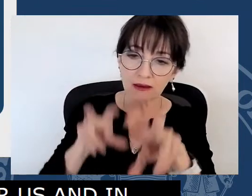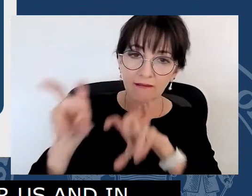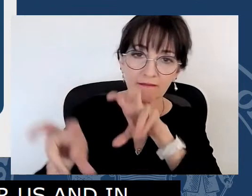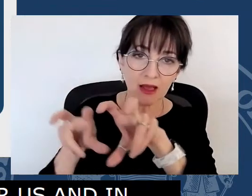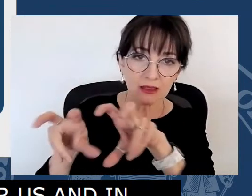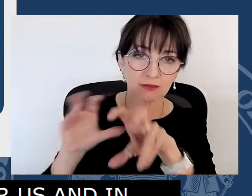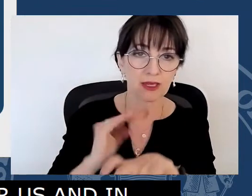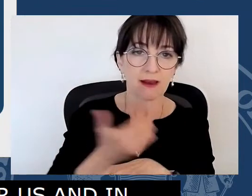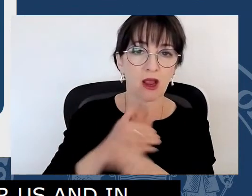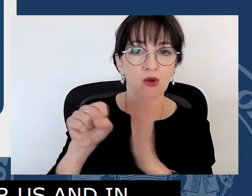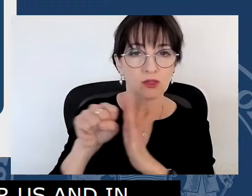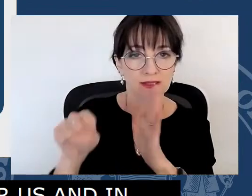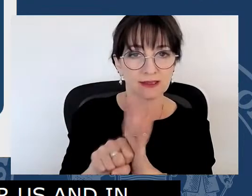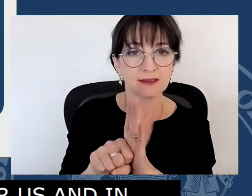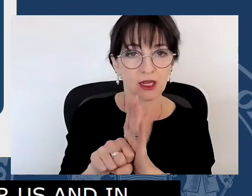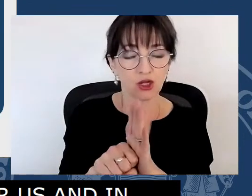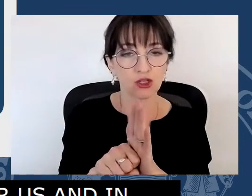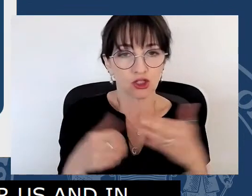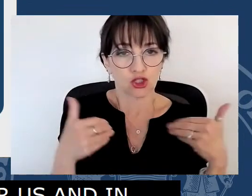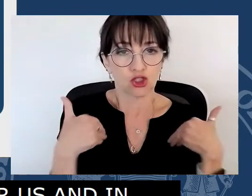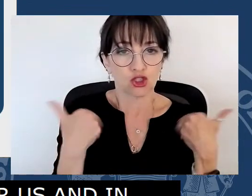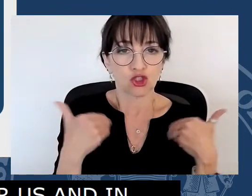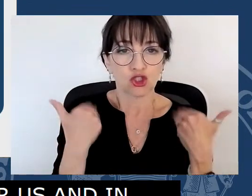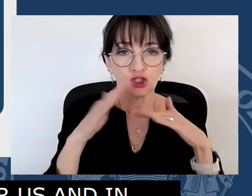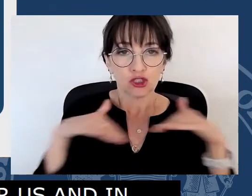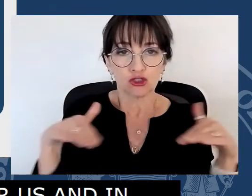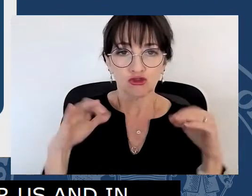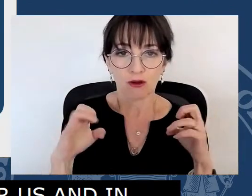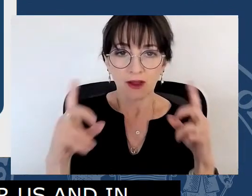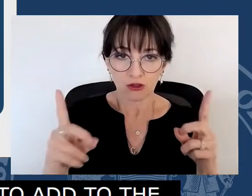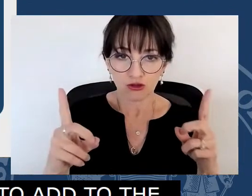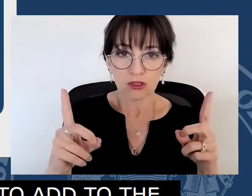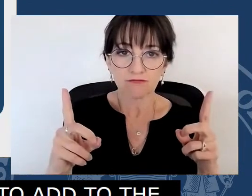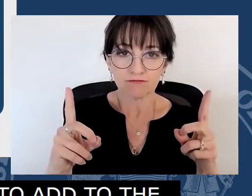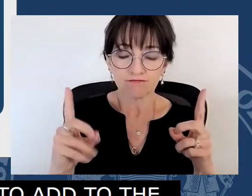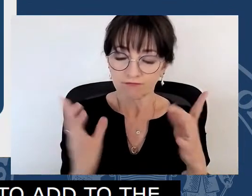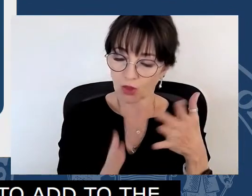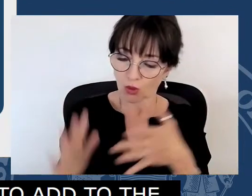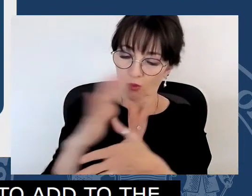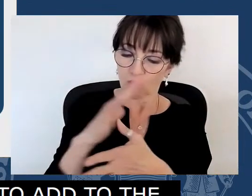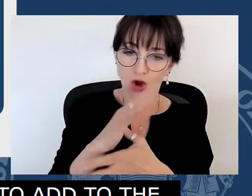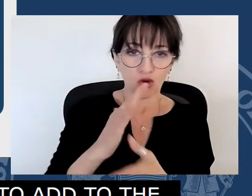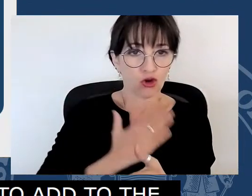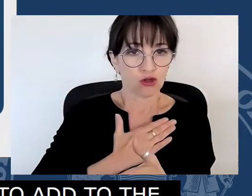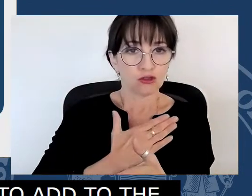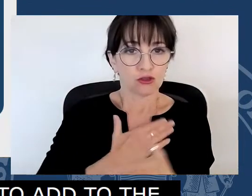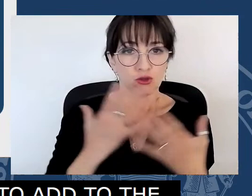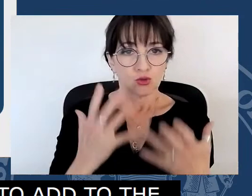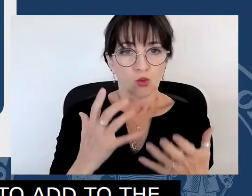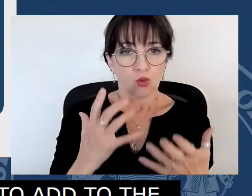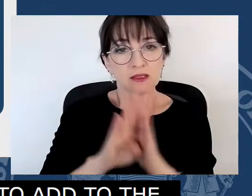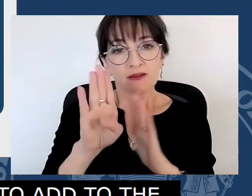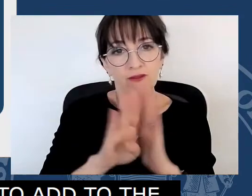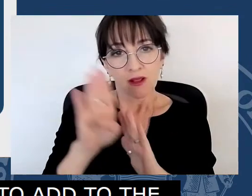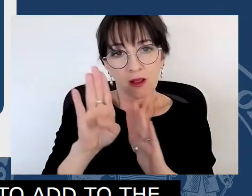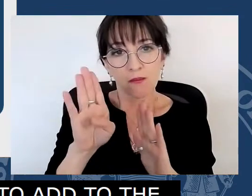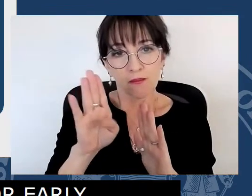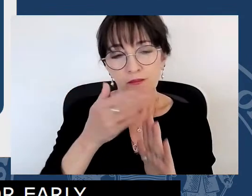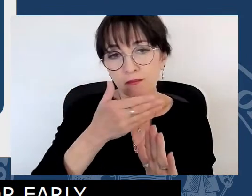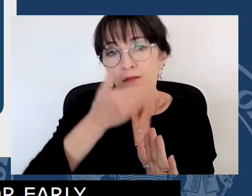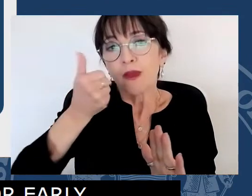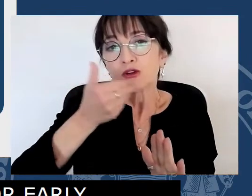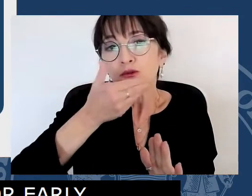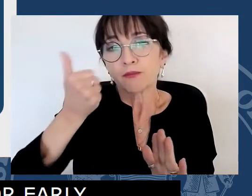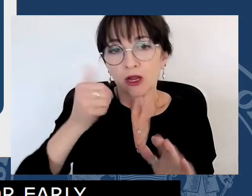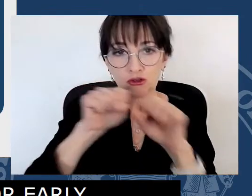making for early childhood education. It is a priority for us to develop a better system for early